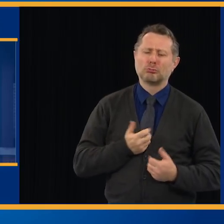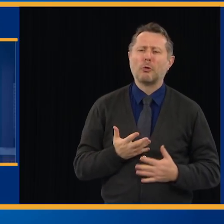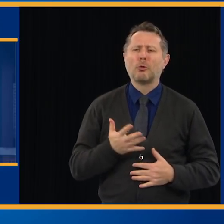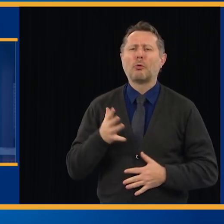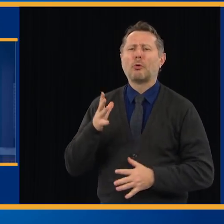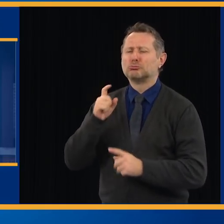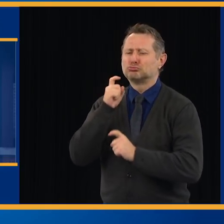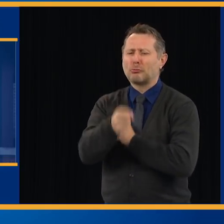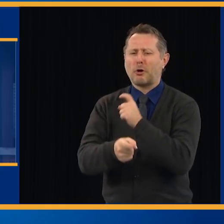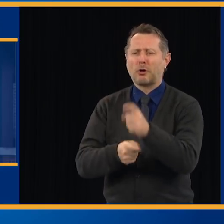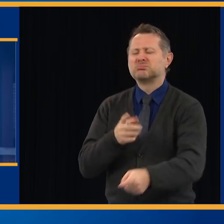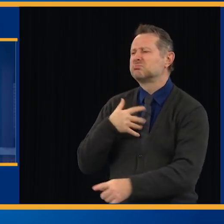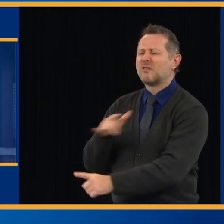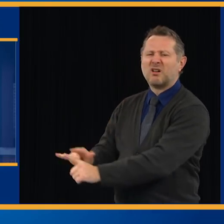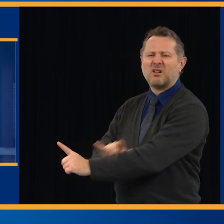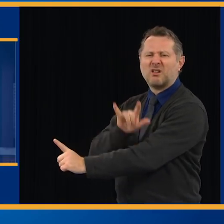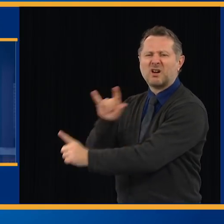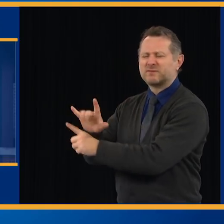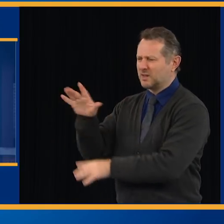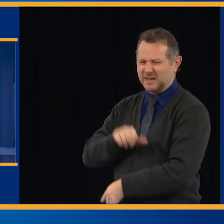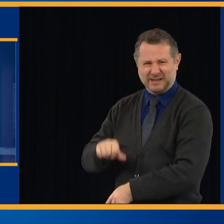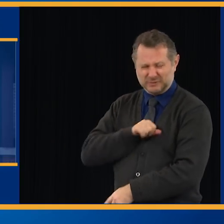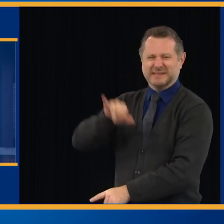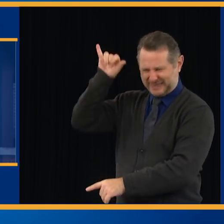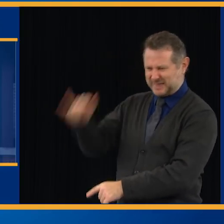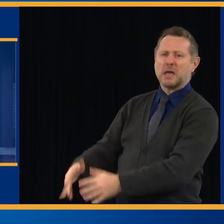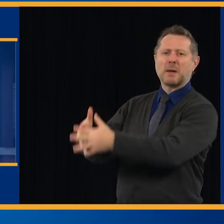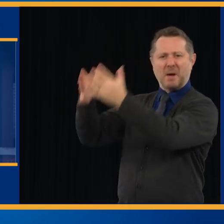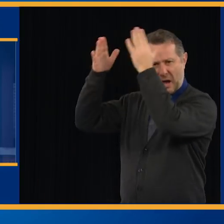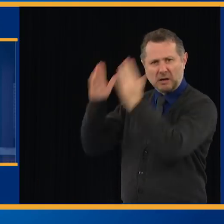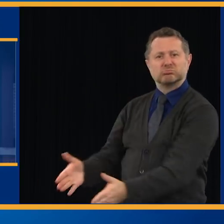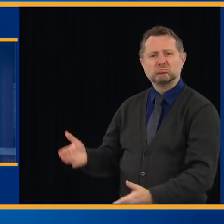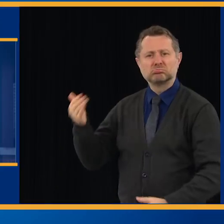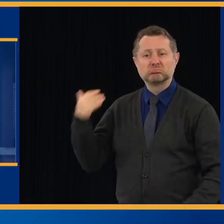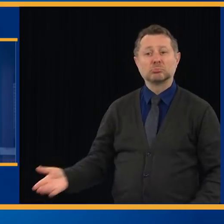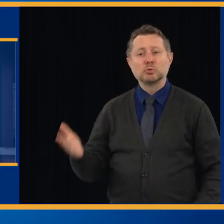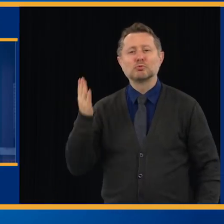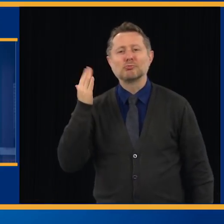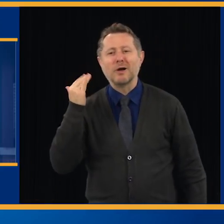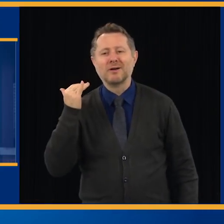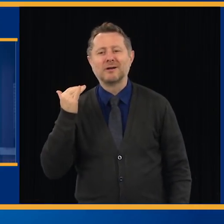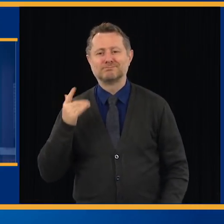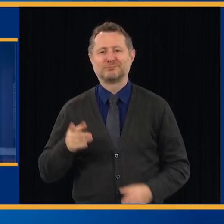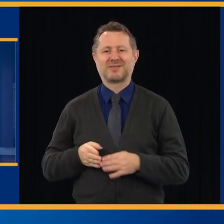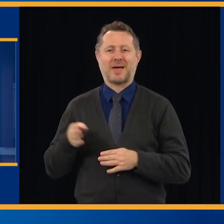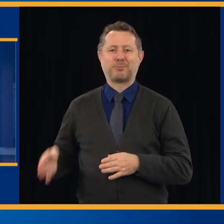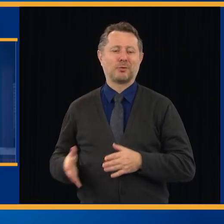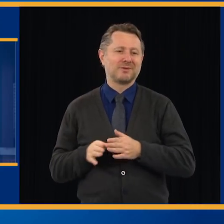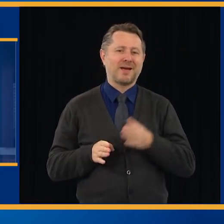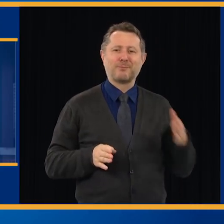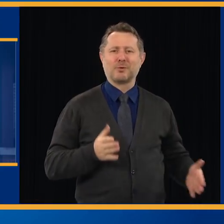America. Why? Because we're good neighbors, because we care about one another.